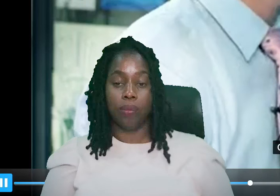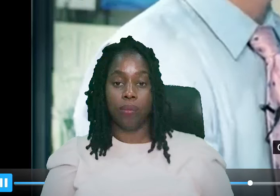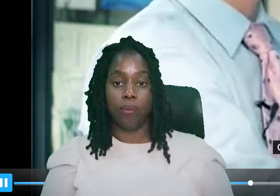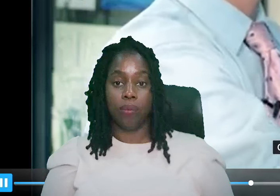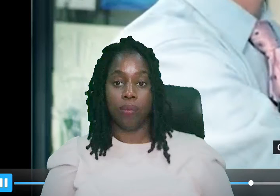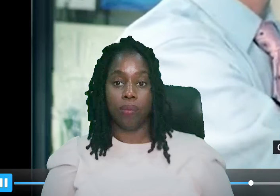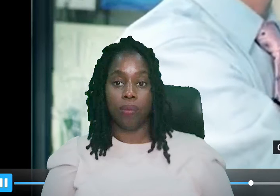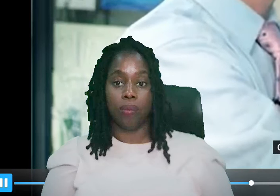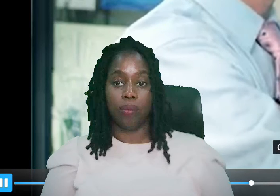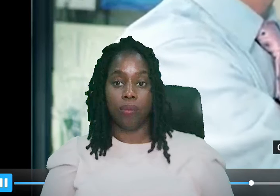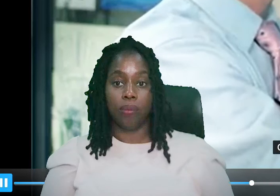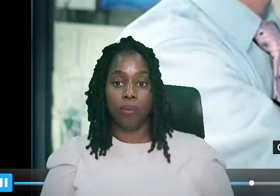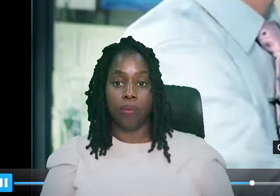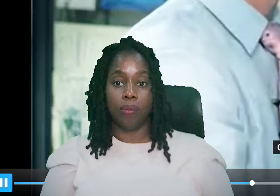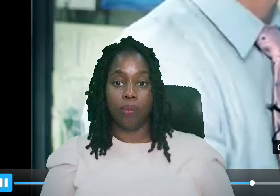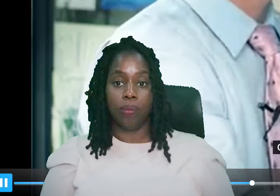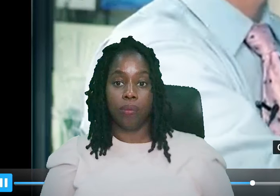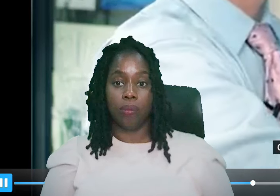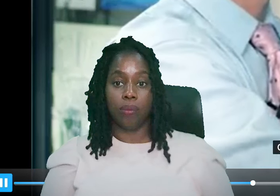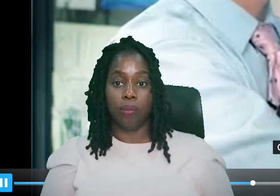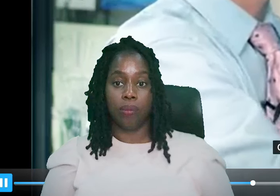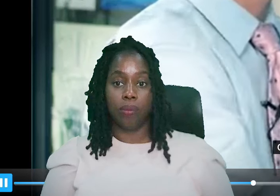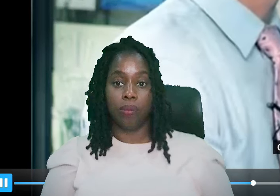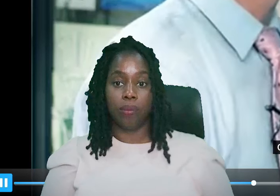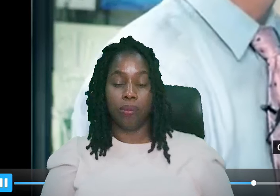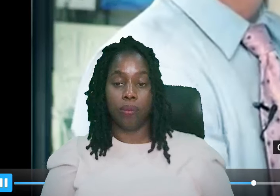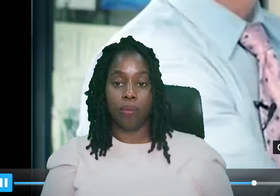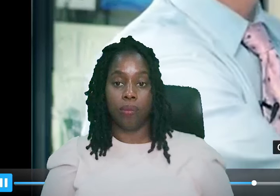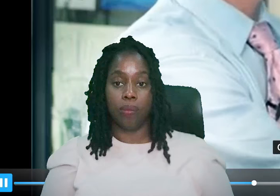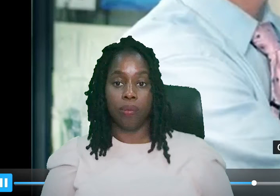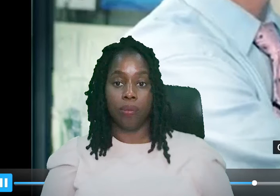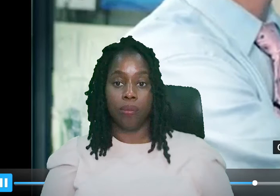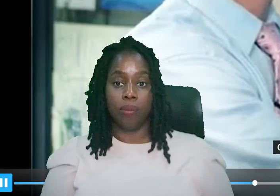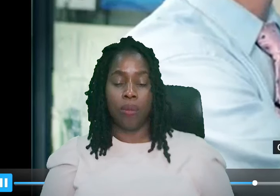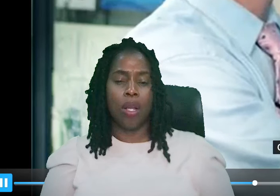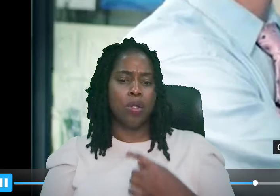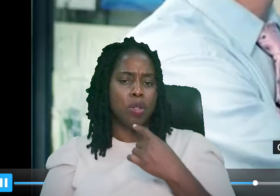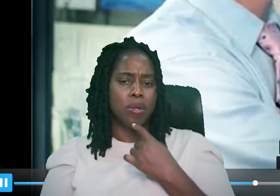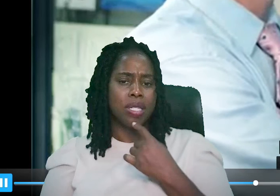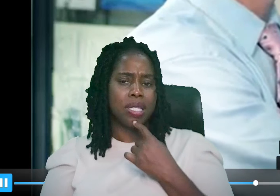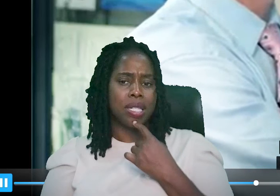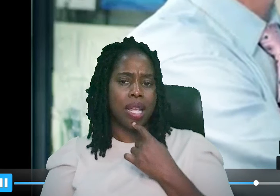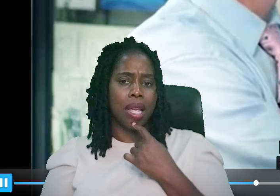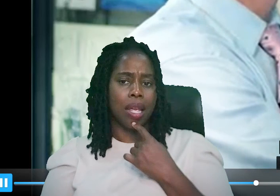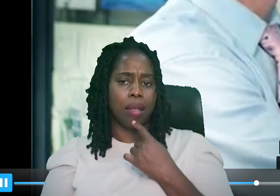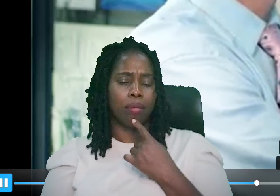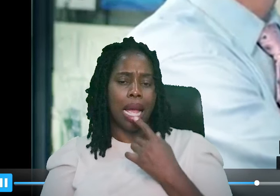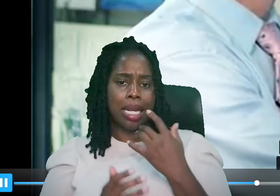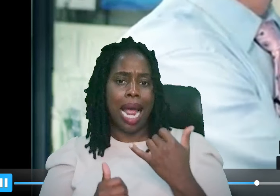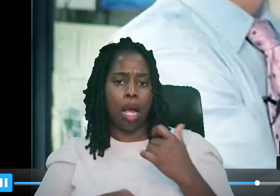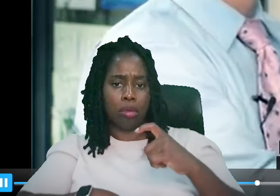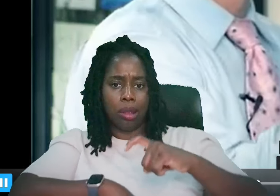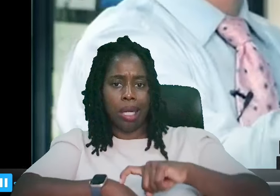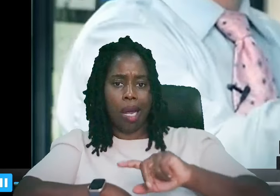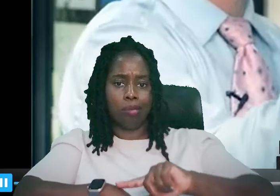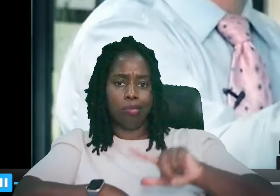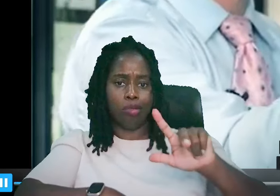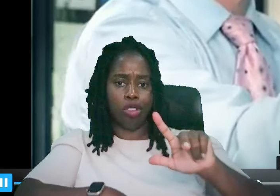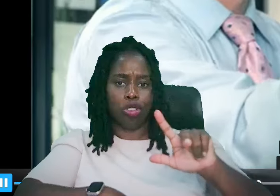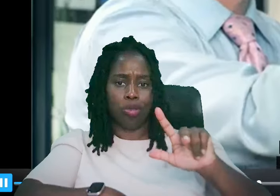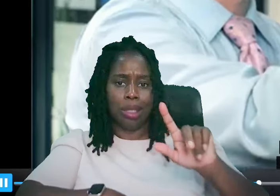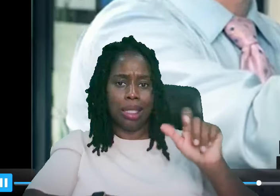Okay, so we get the shorthand labeled here properly. And we say, oh, it's about 310 now. Well, you'll